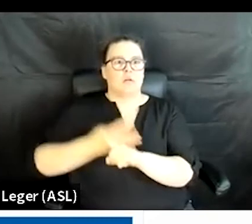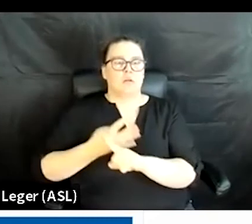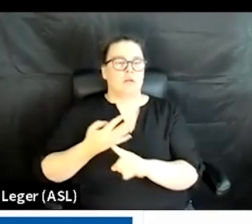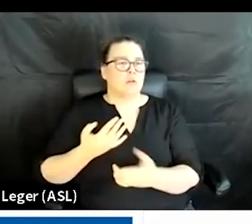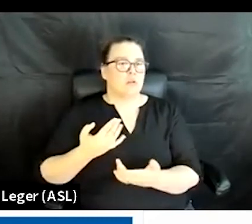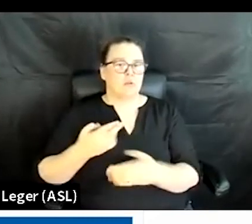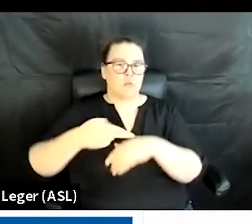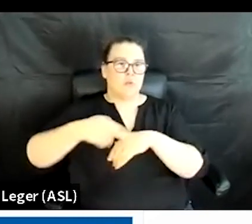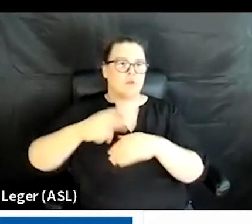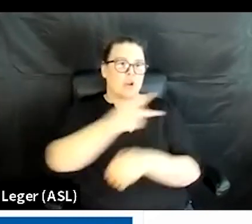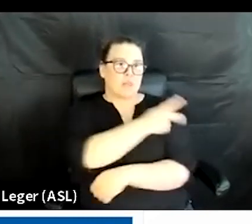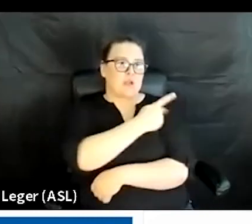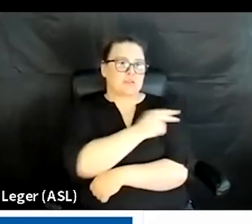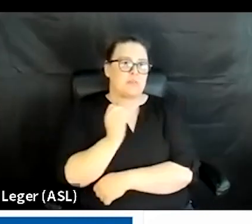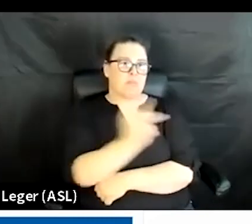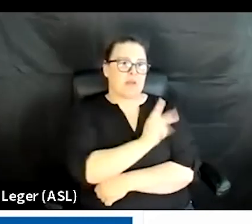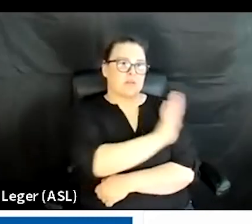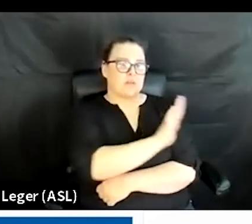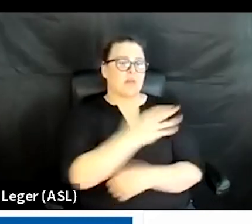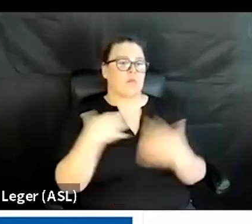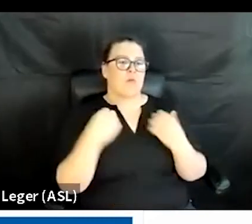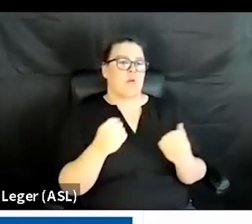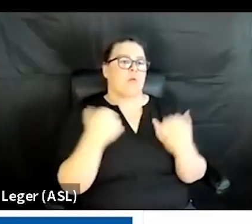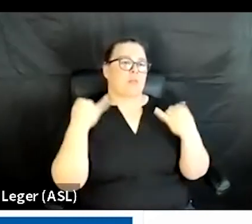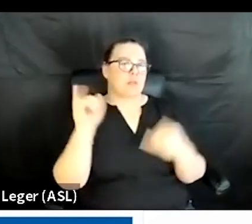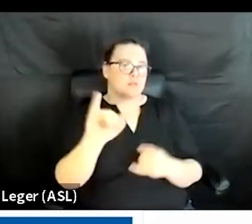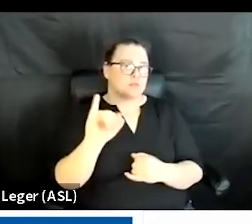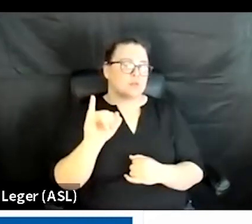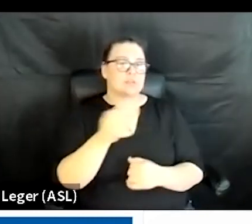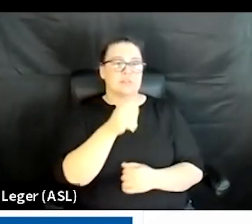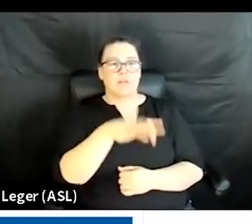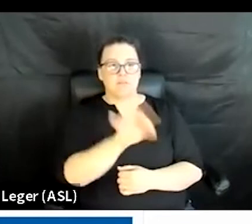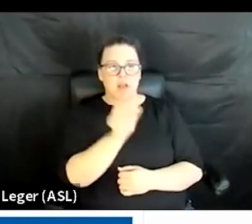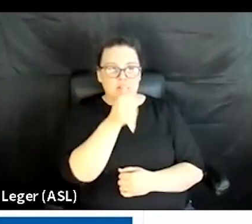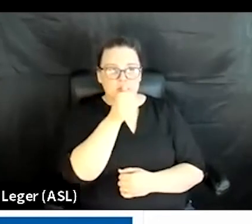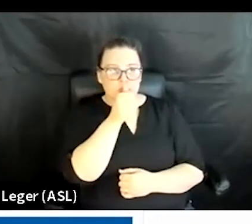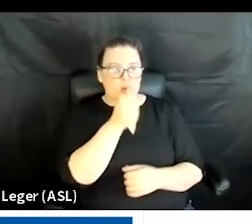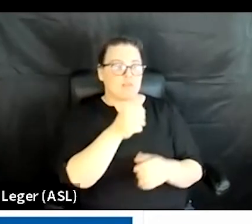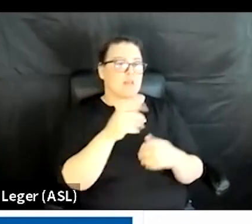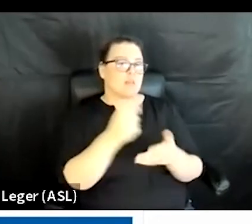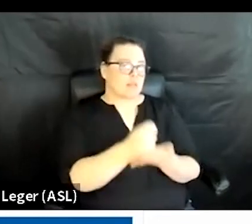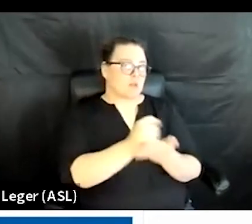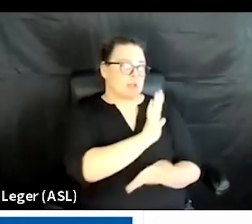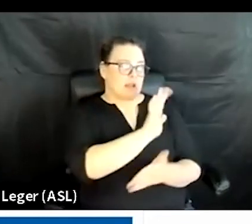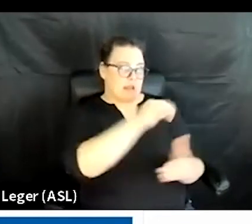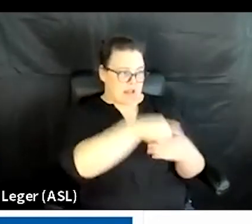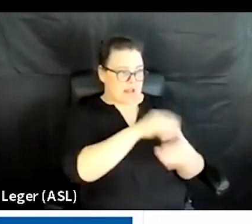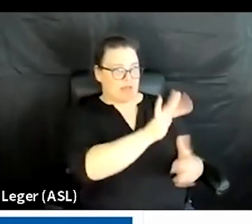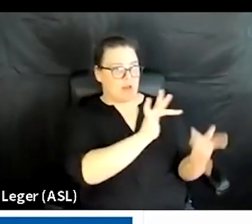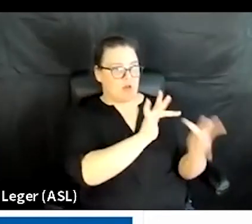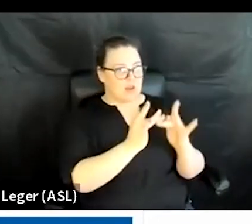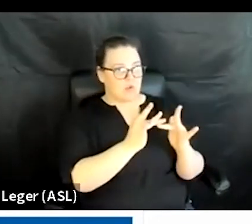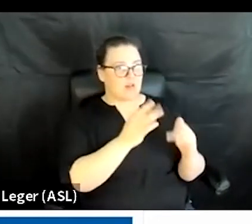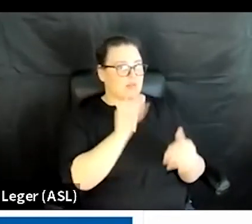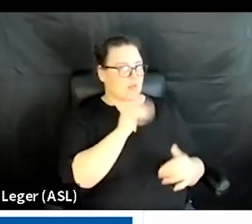referring patients back to their health insurance. Right. So to find a therapist in their network, which would be faster, instead of waiting for her,